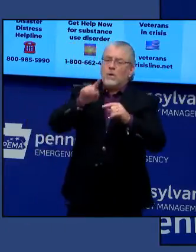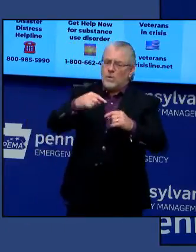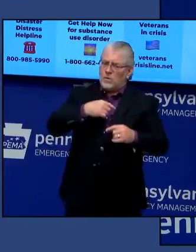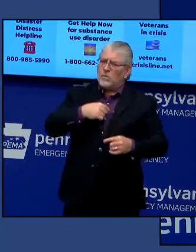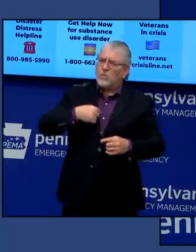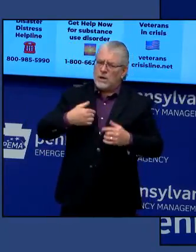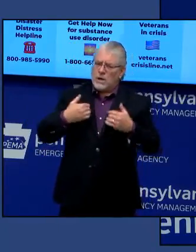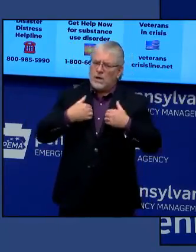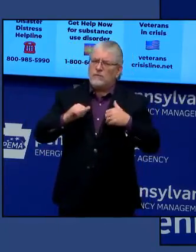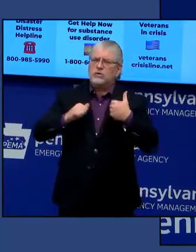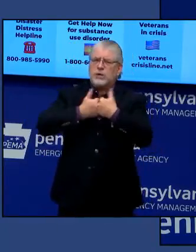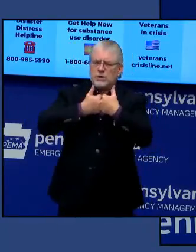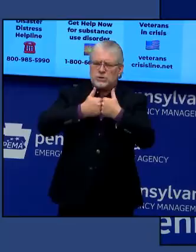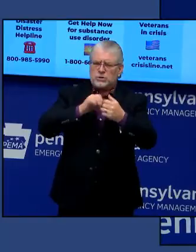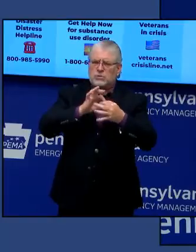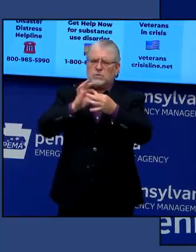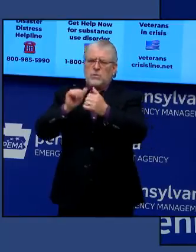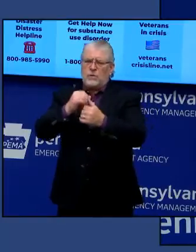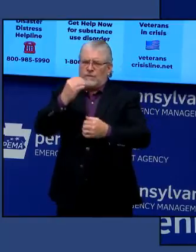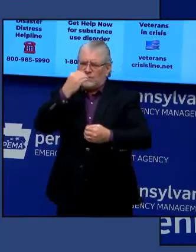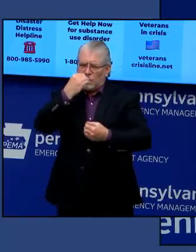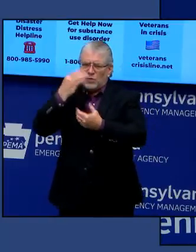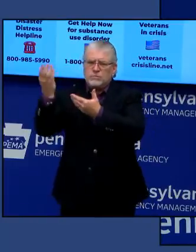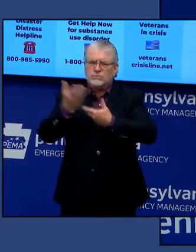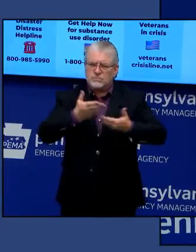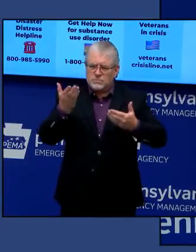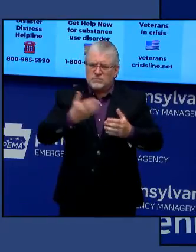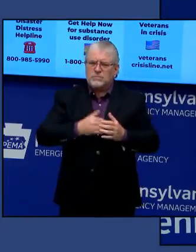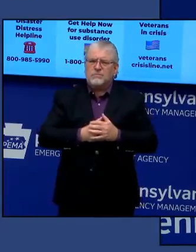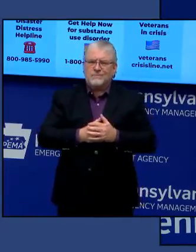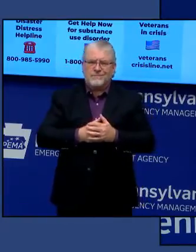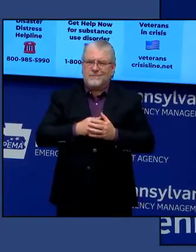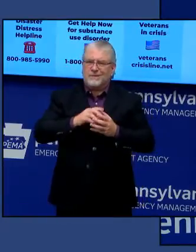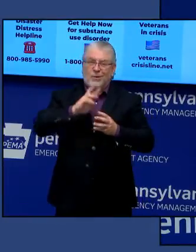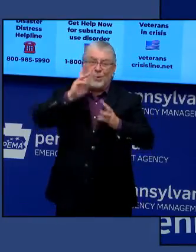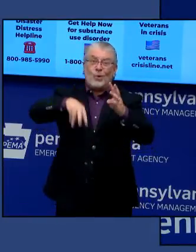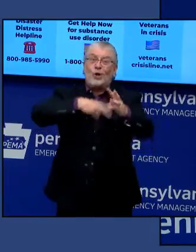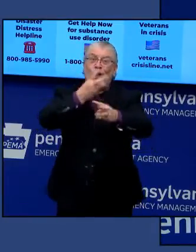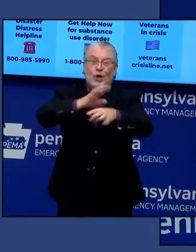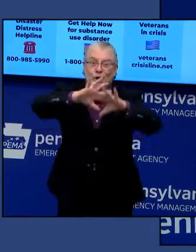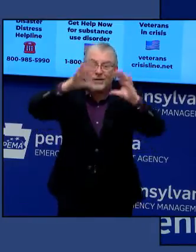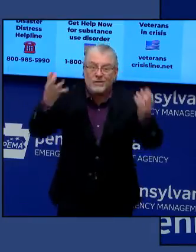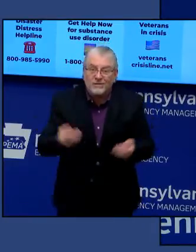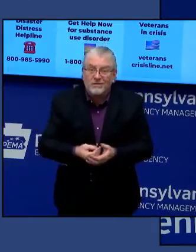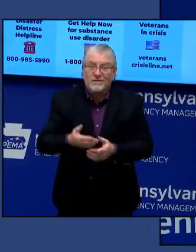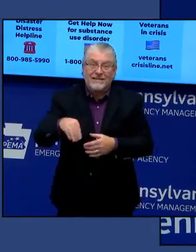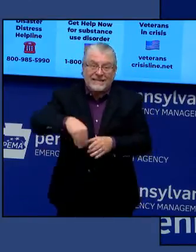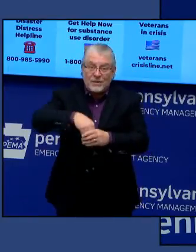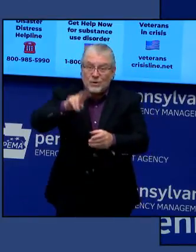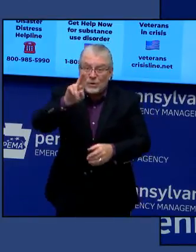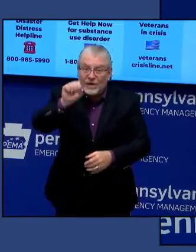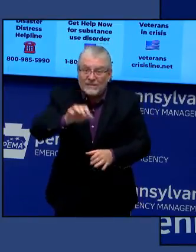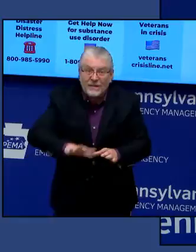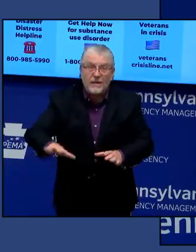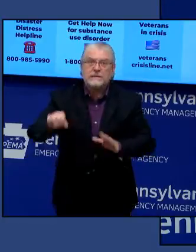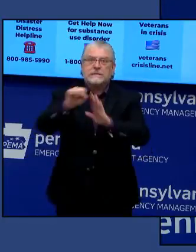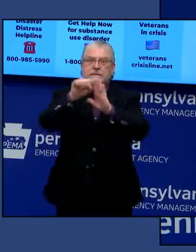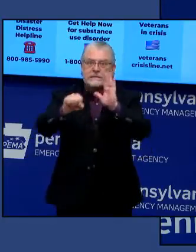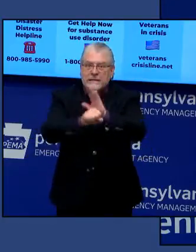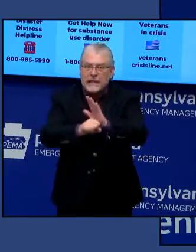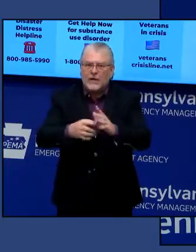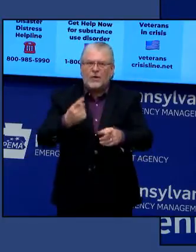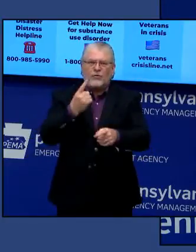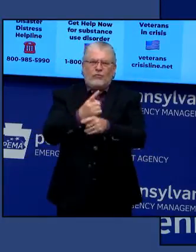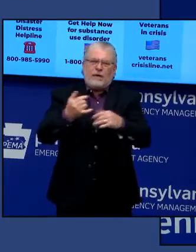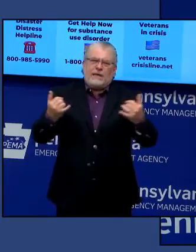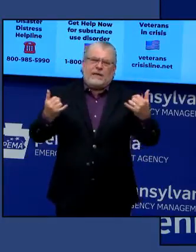Pennsylvania. I mean, right now in Pennsylvania, we've had many food manufacturing and supply businesses that have